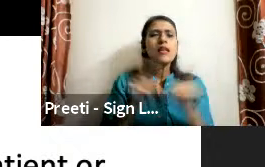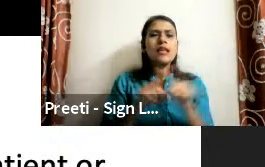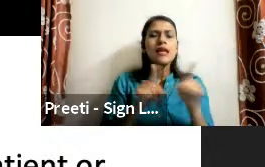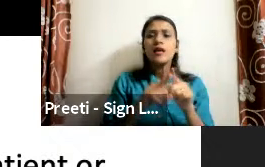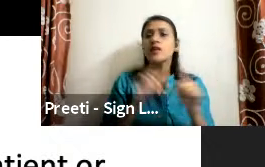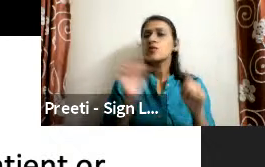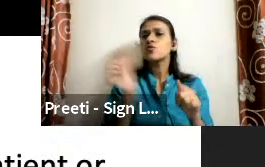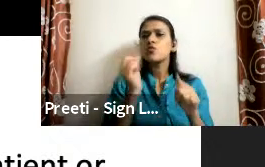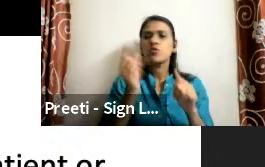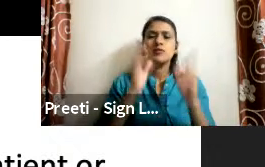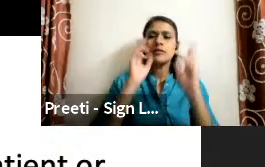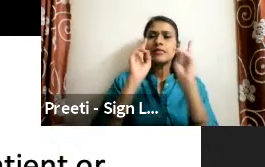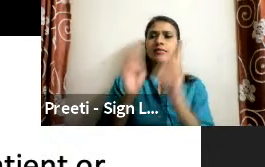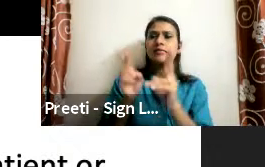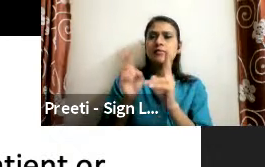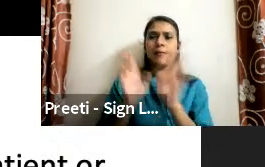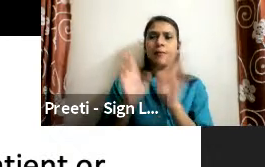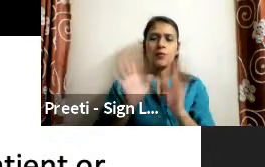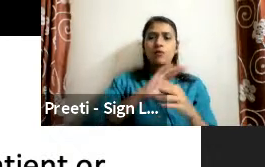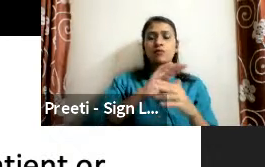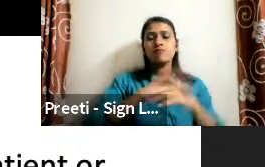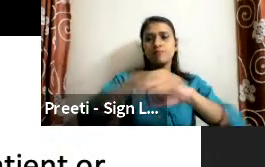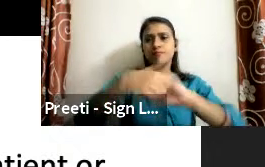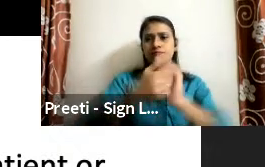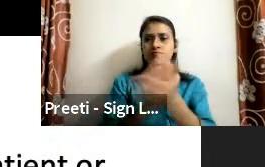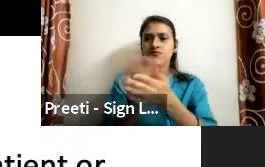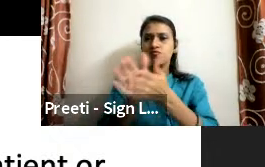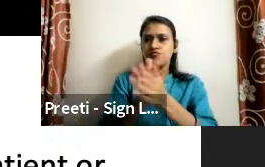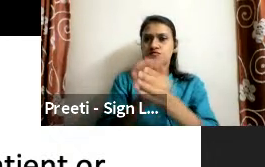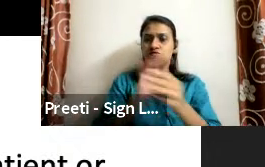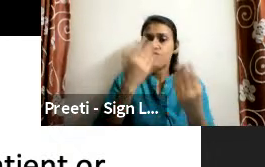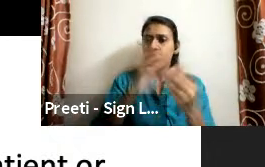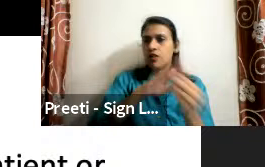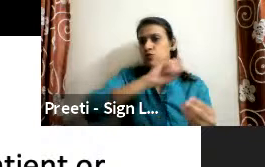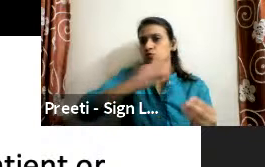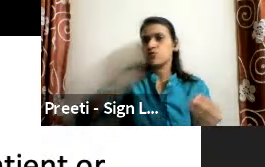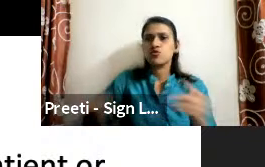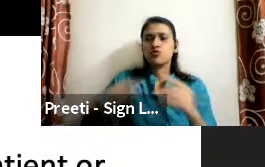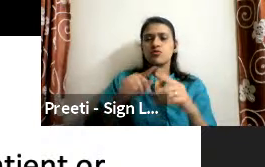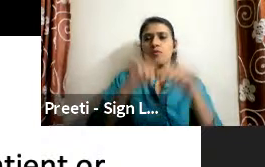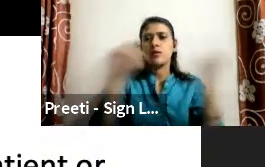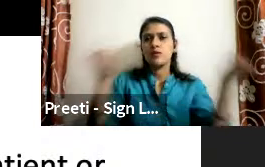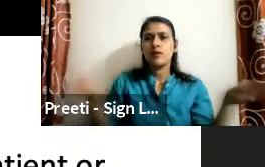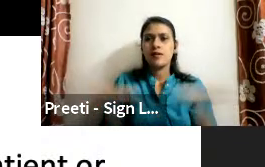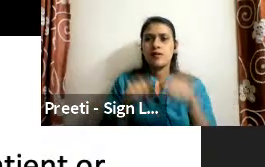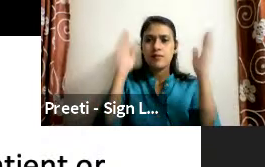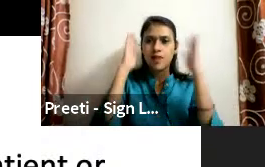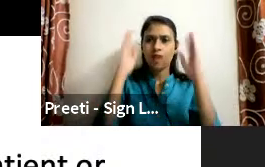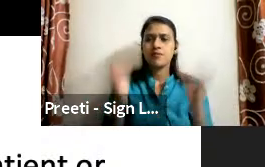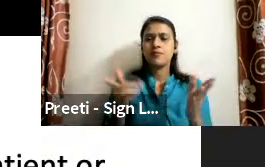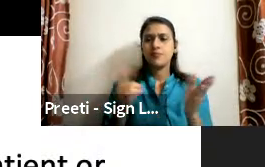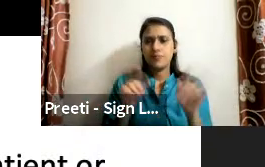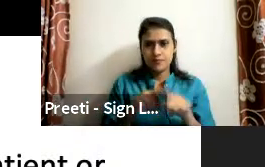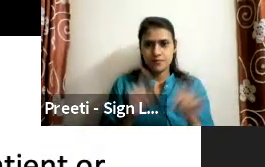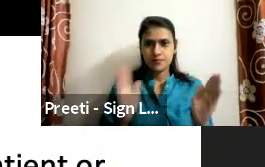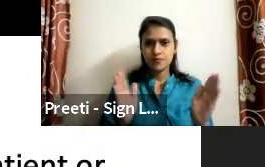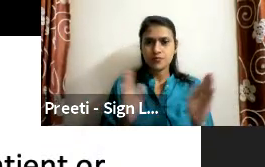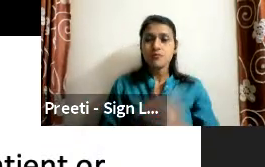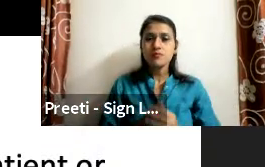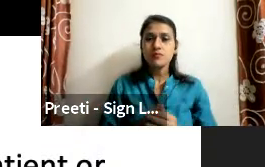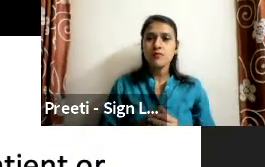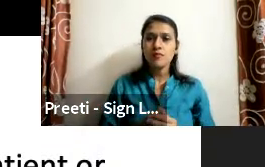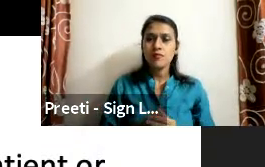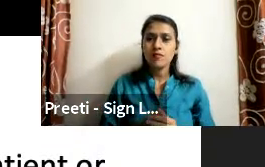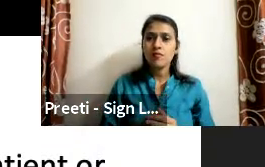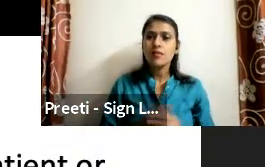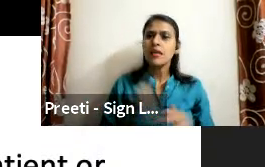bin. For some reason, if you do not have these paper towels available all the time,